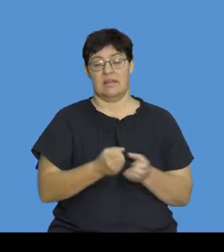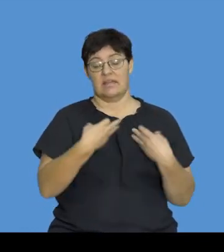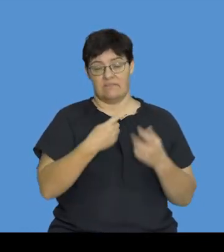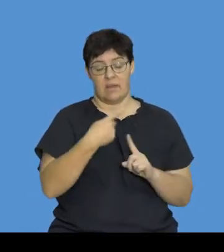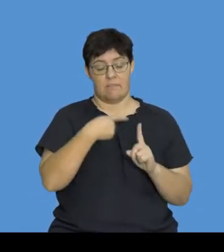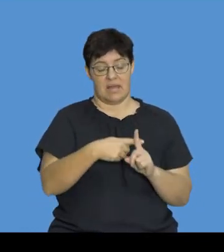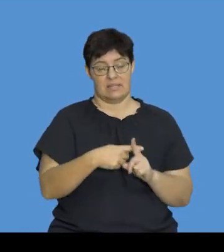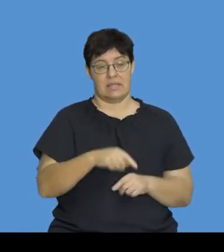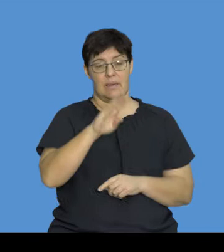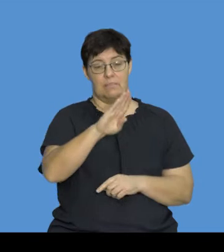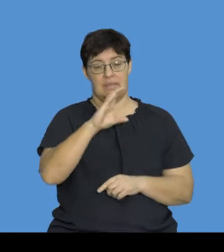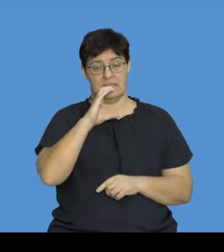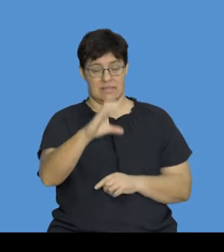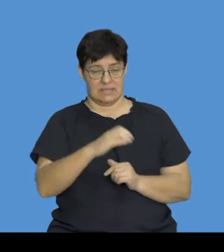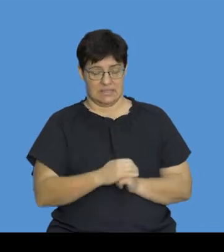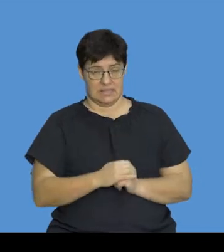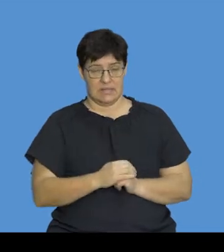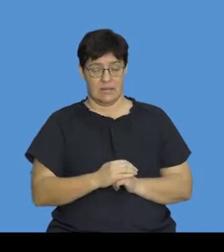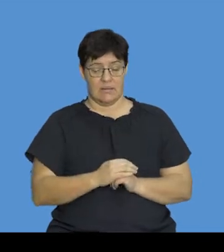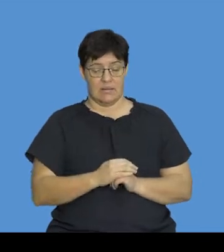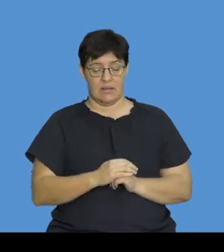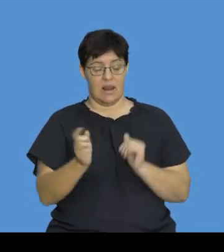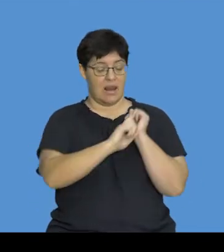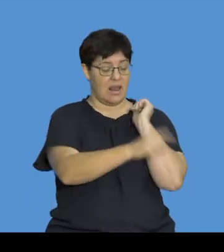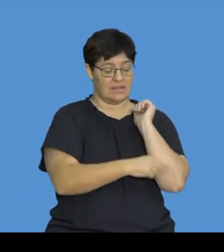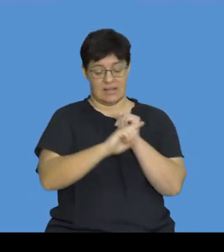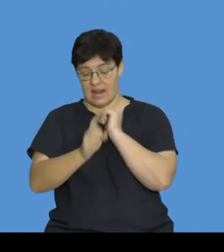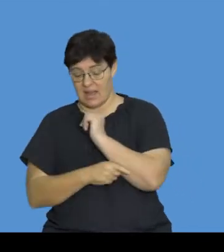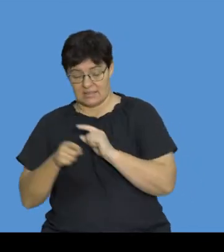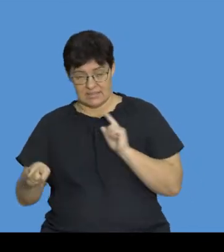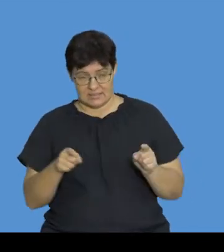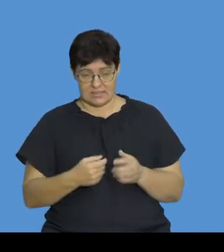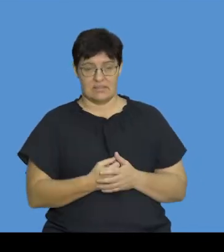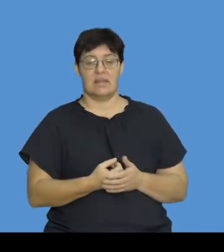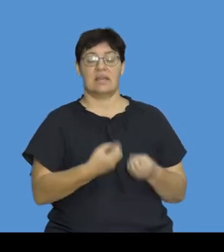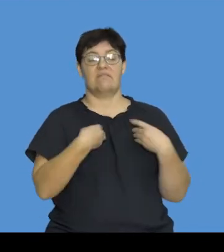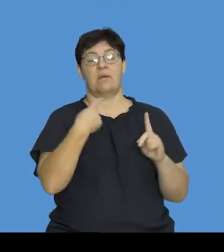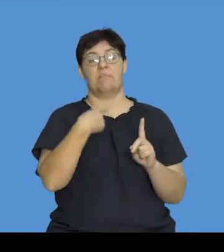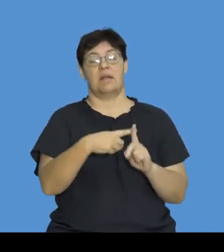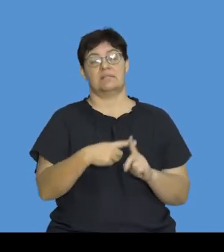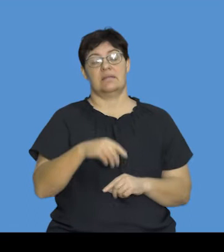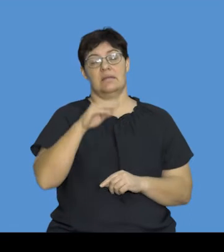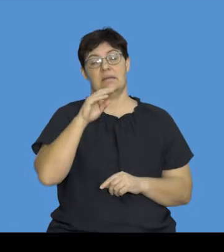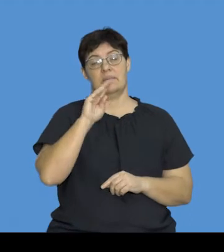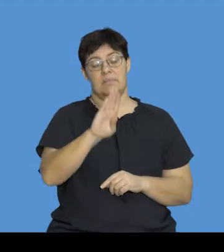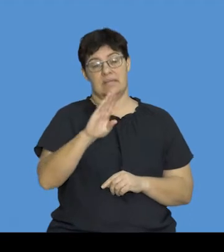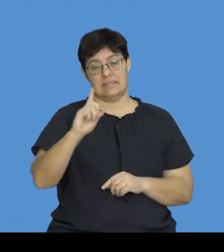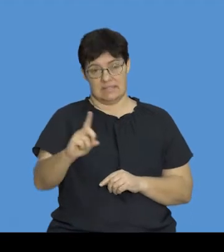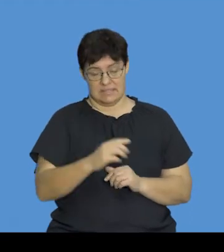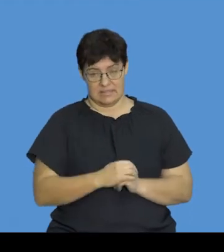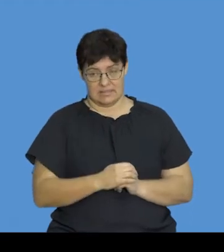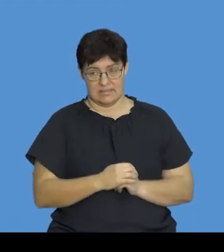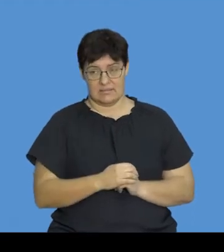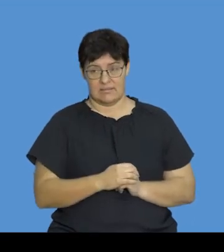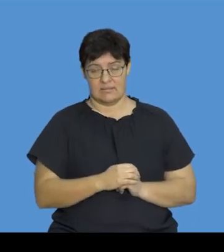me plus BC. I multiply the last, it will give me plus BD,